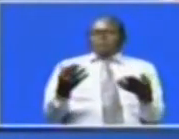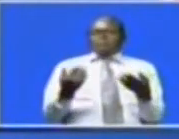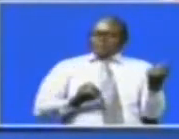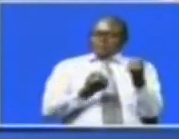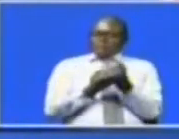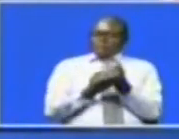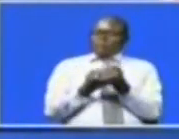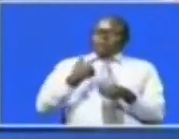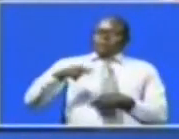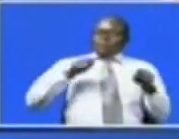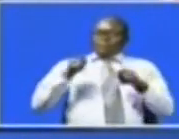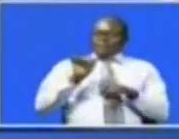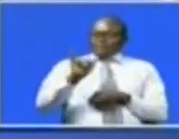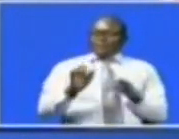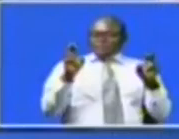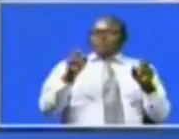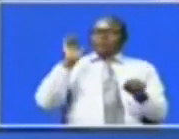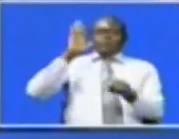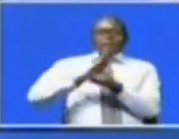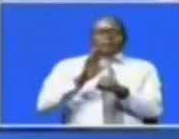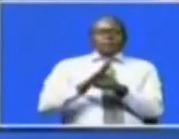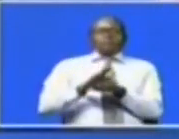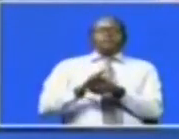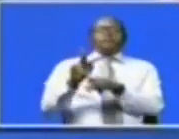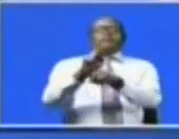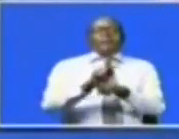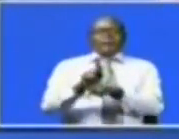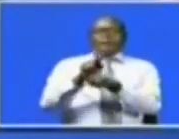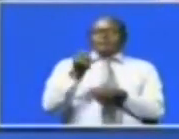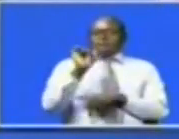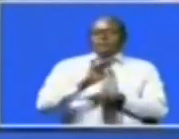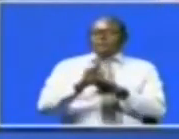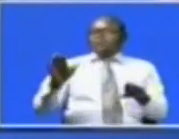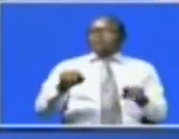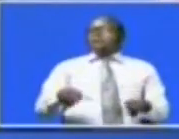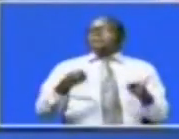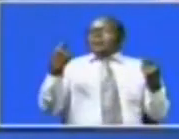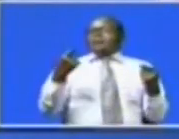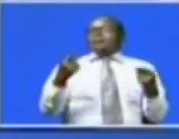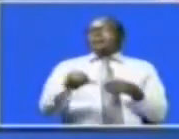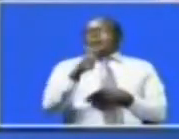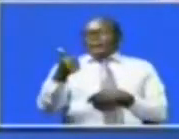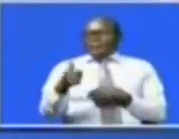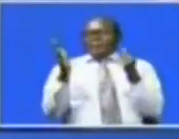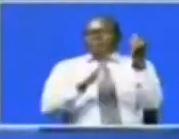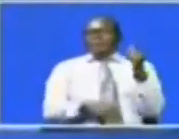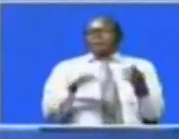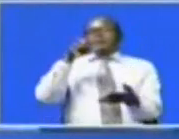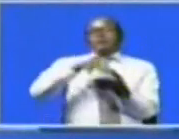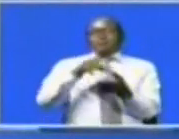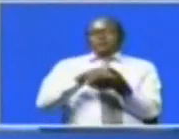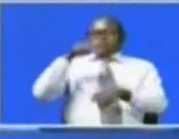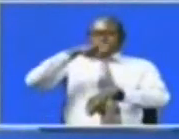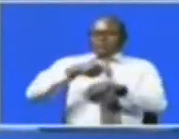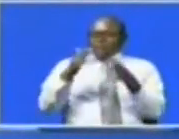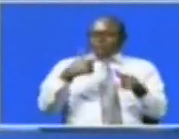are handling the matter with a lot of caution so that we don't aggravate an already bad situation. Our time is up,